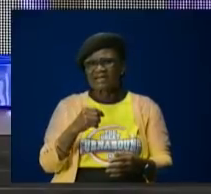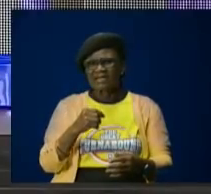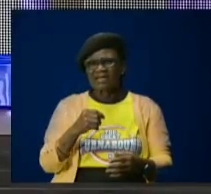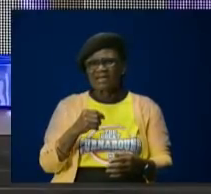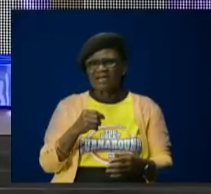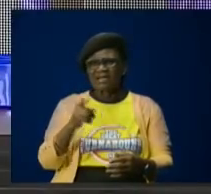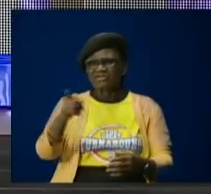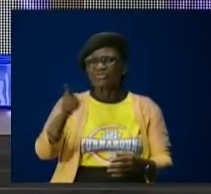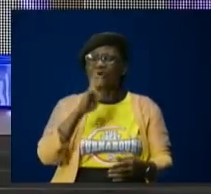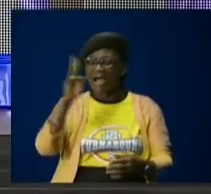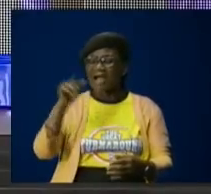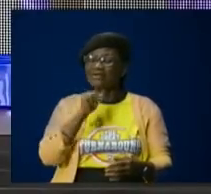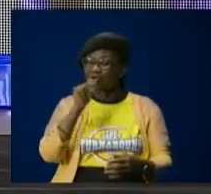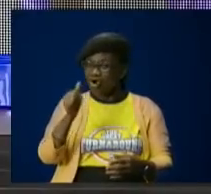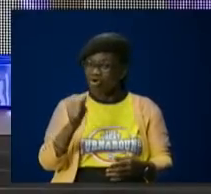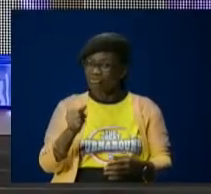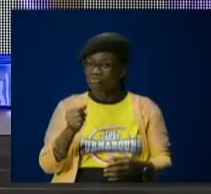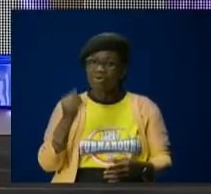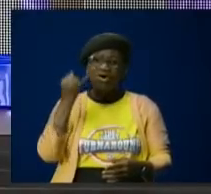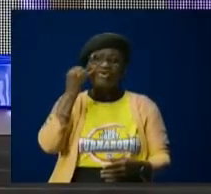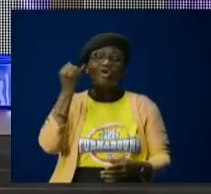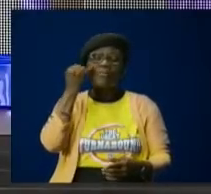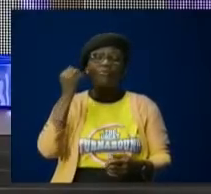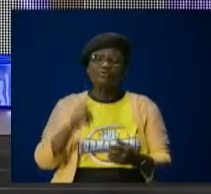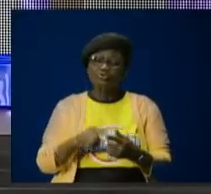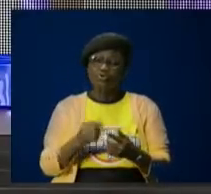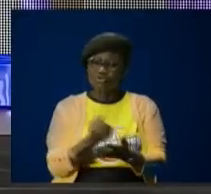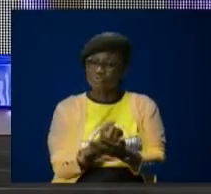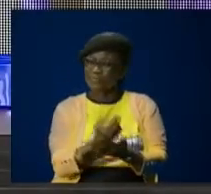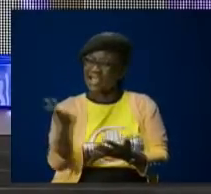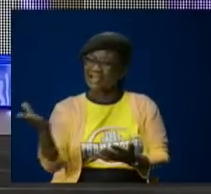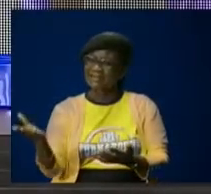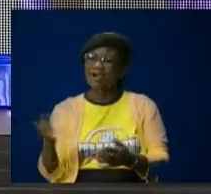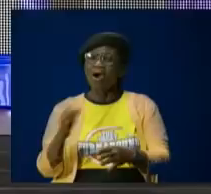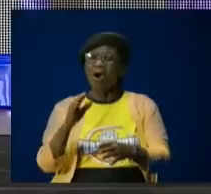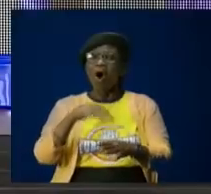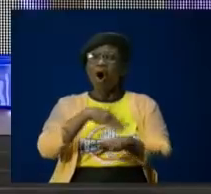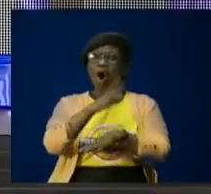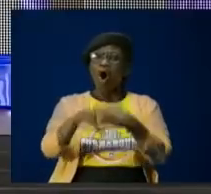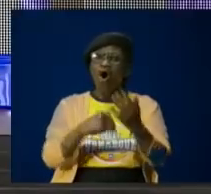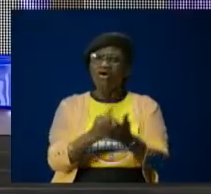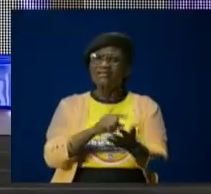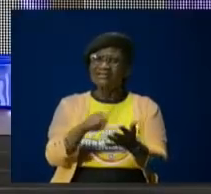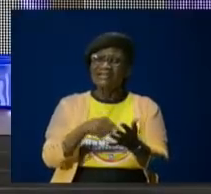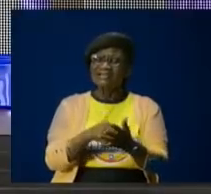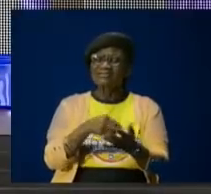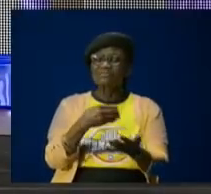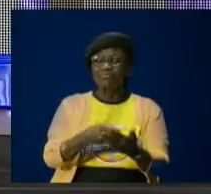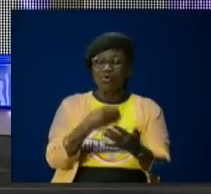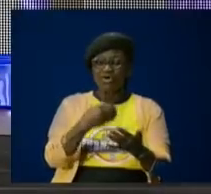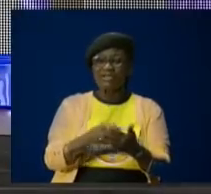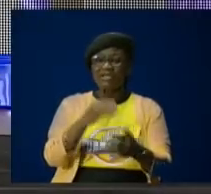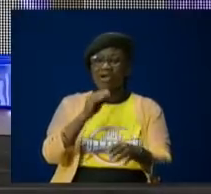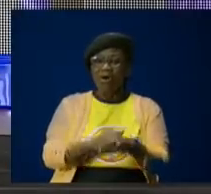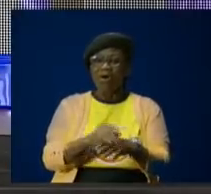you are not supposed to be spending all this money on drugs. Who's coming to check?